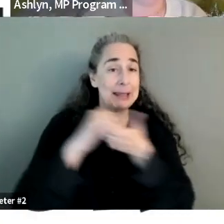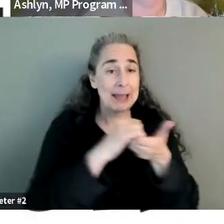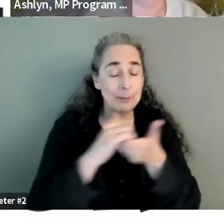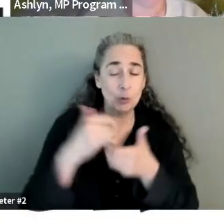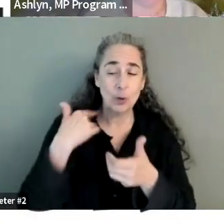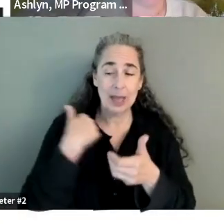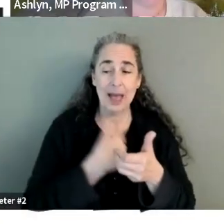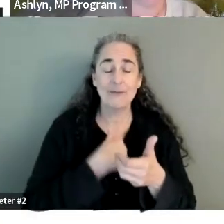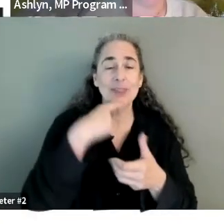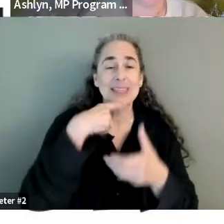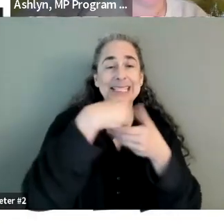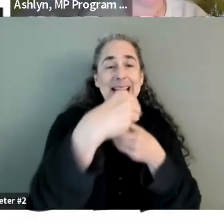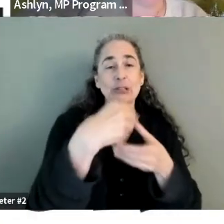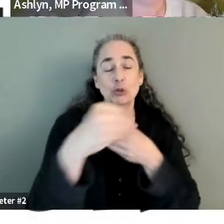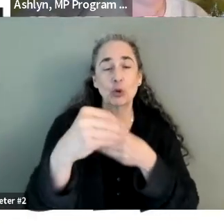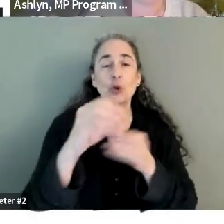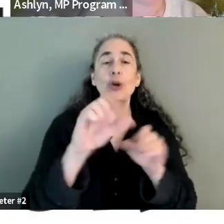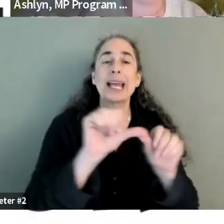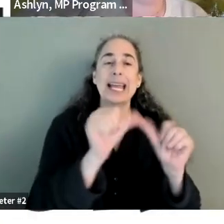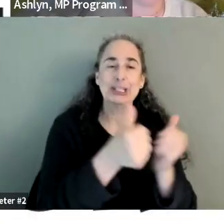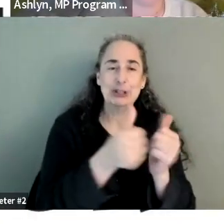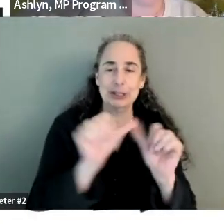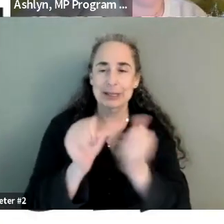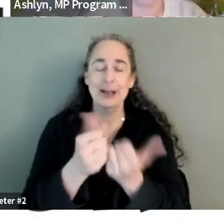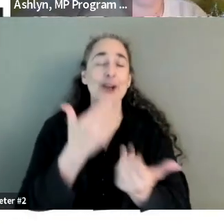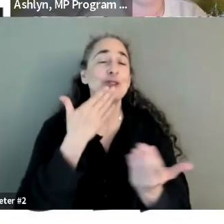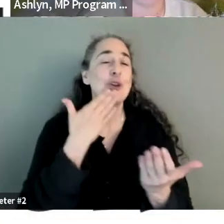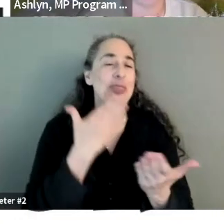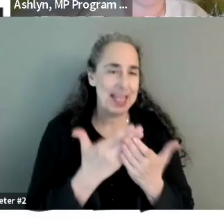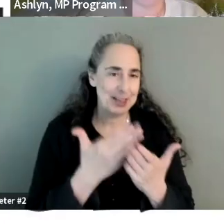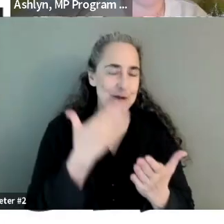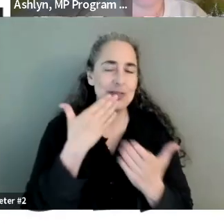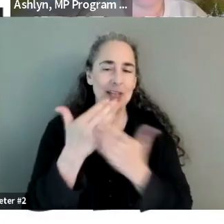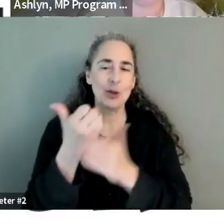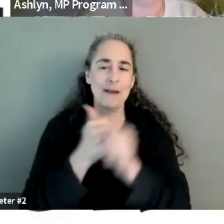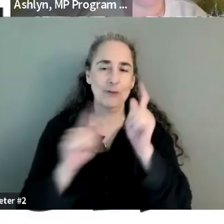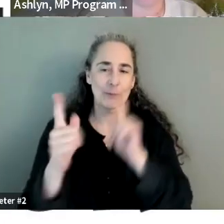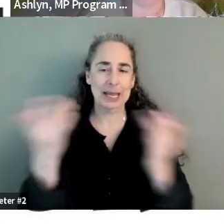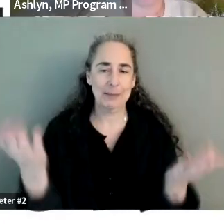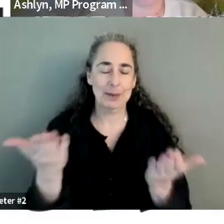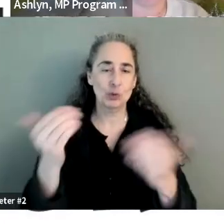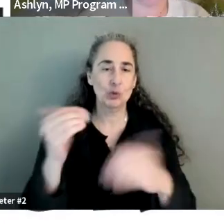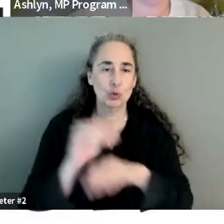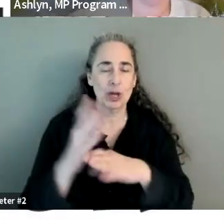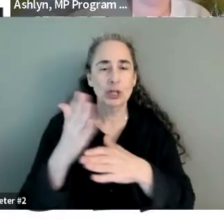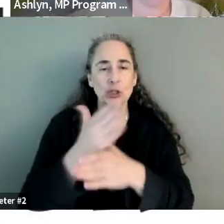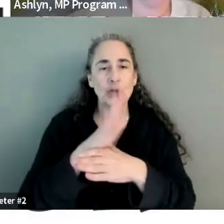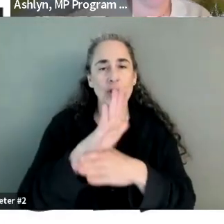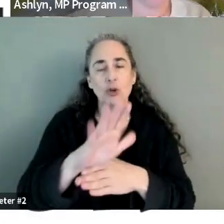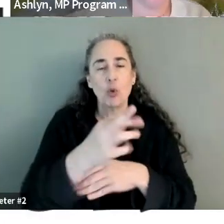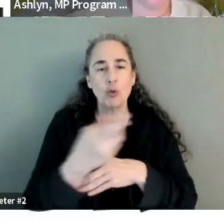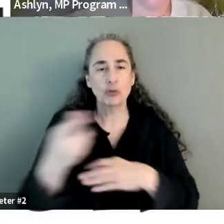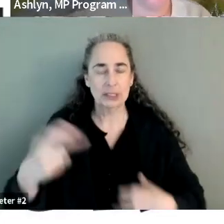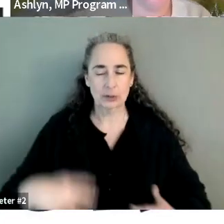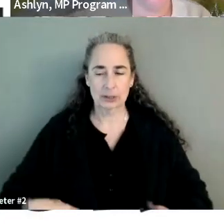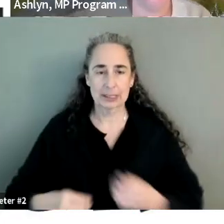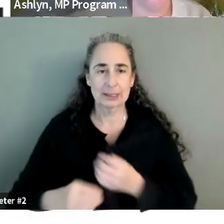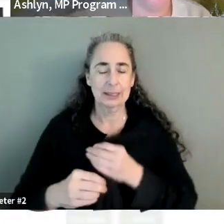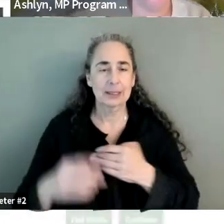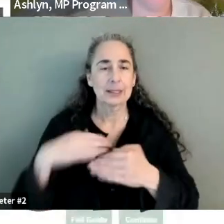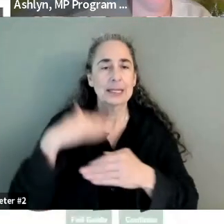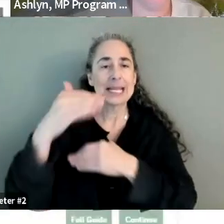these external agencies. So thank you, and thank you to everyone being here tonight to share their resources. Next